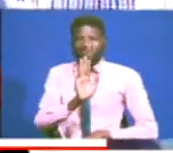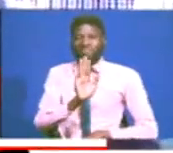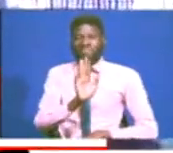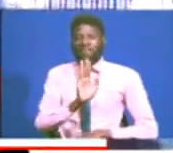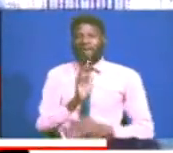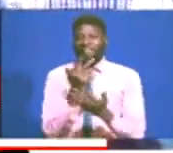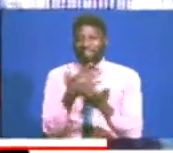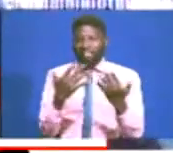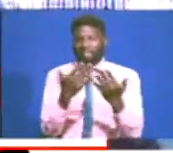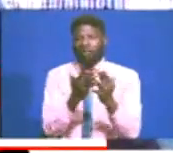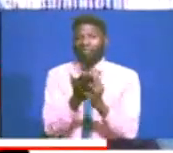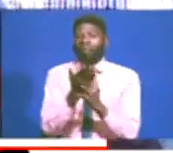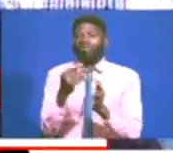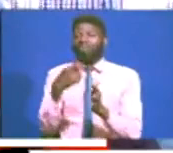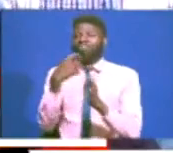unfair treatment.